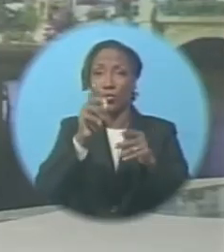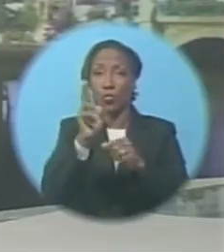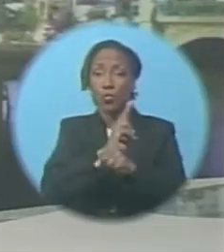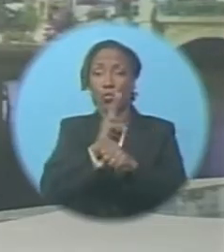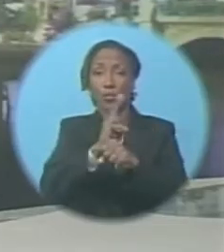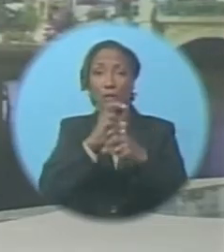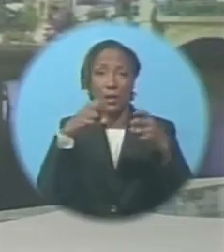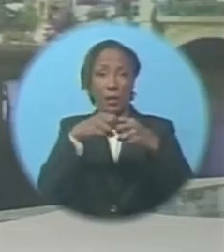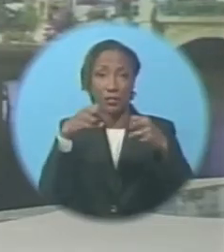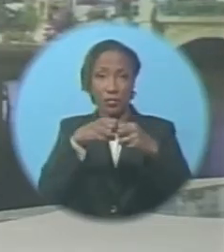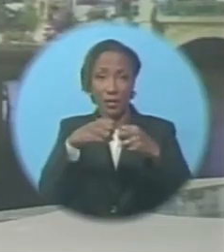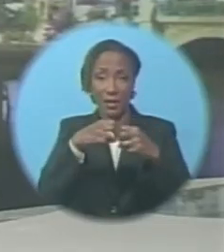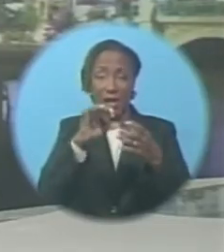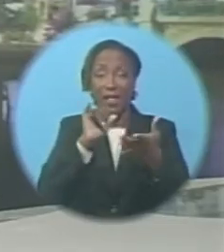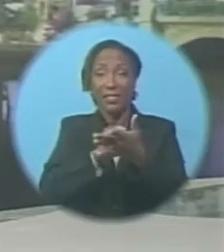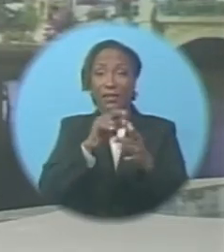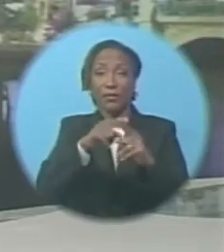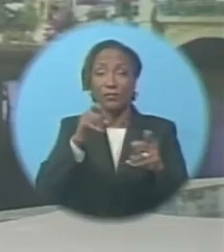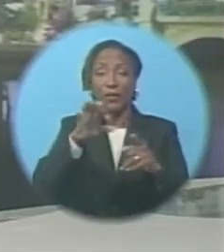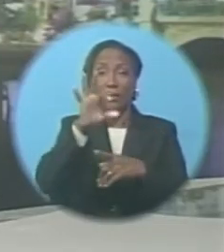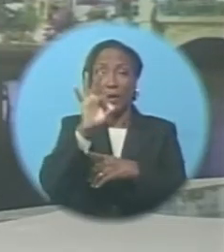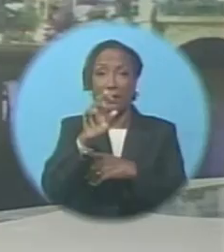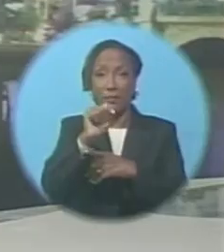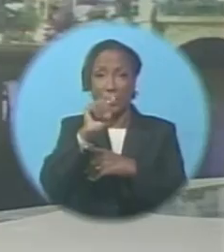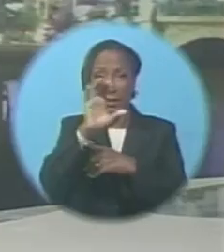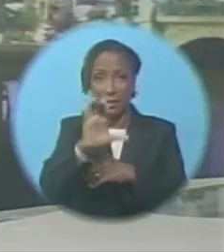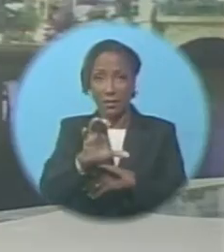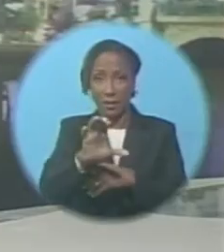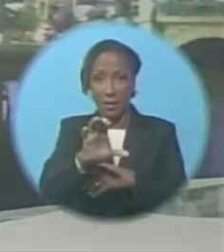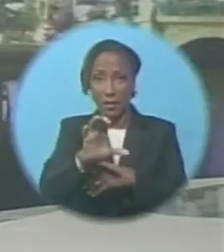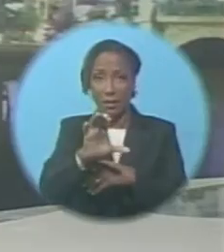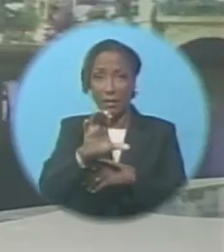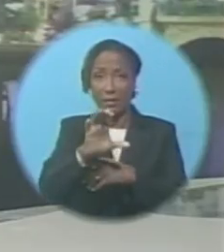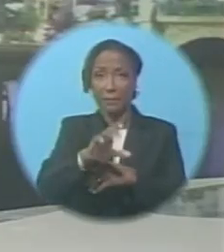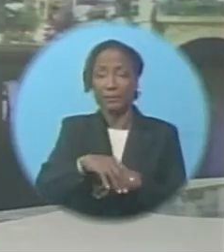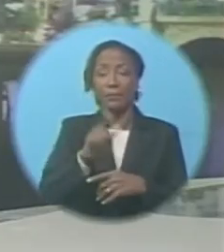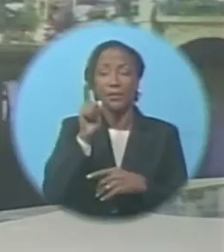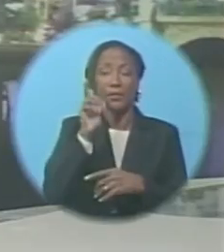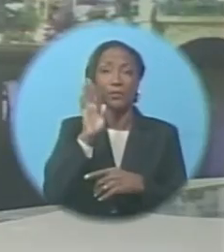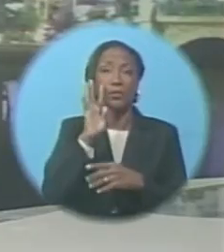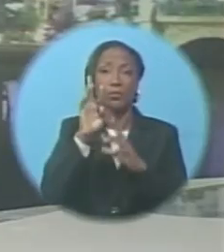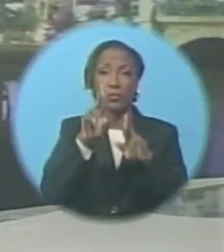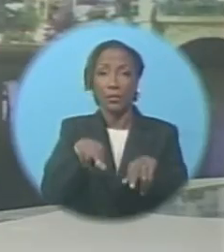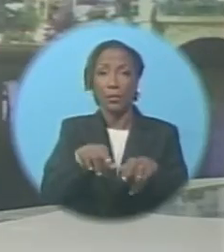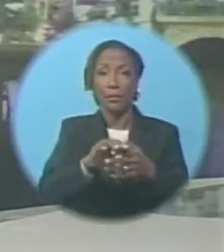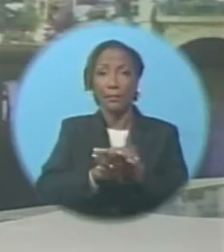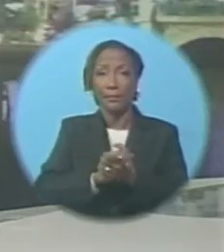results and costs of fuel hedging to the fuel adjustment clause. Lisa Broom reports.